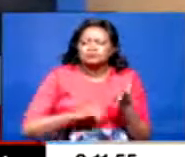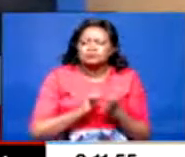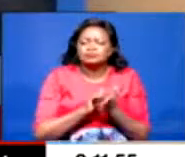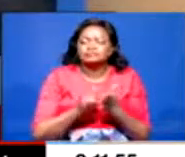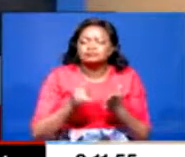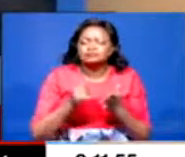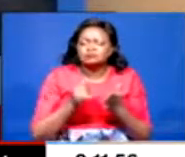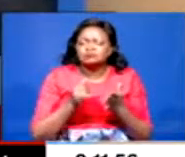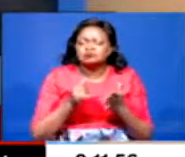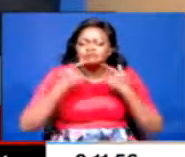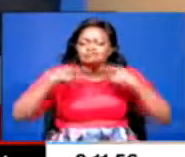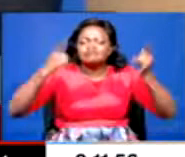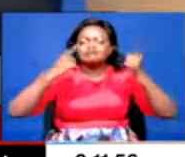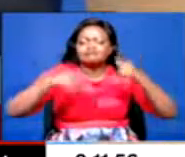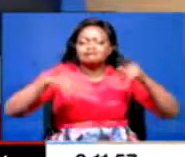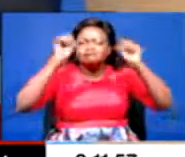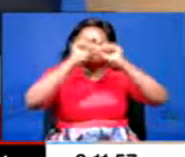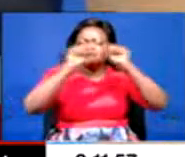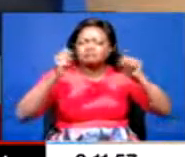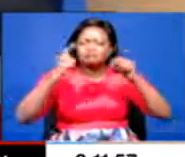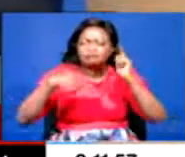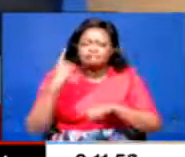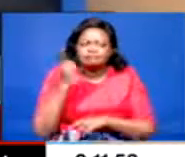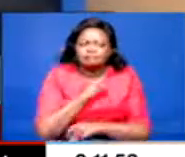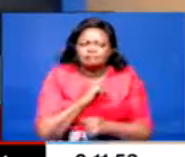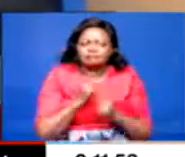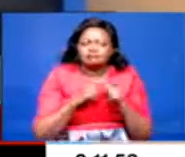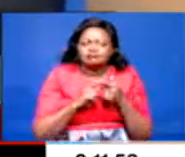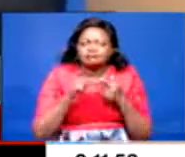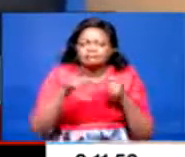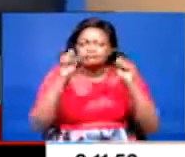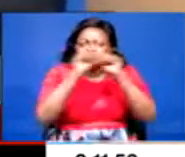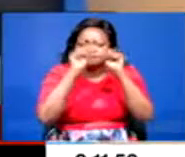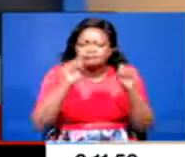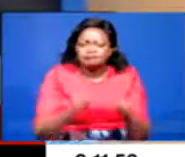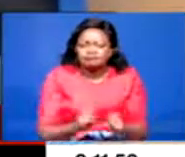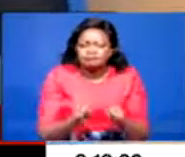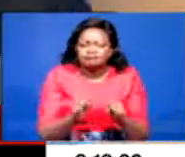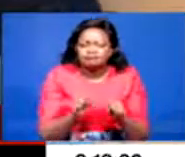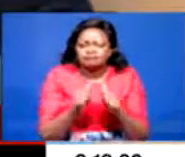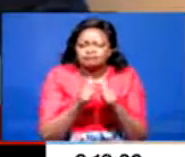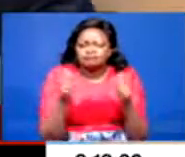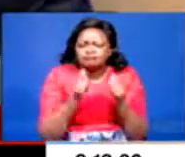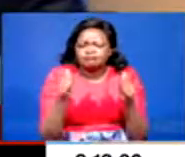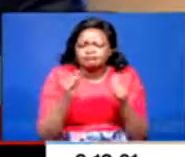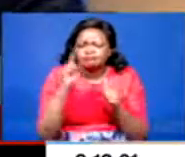of the Republic of Kenya. Question is the system really foolproof?